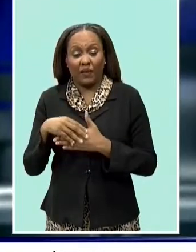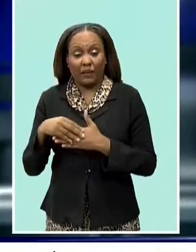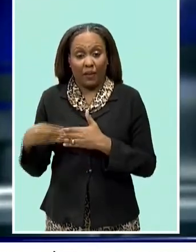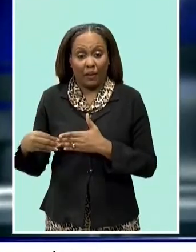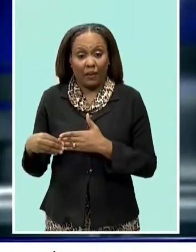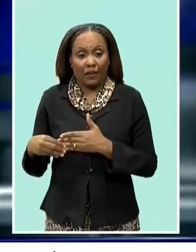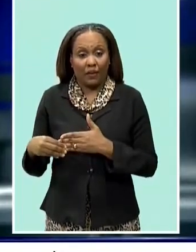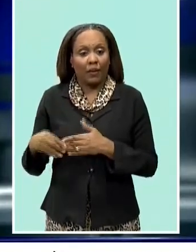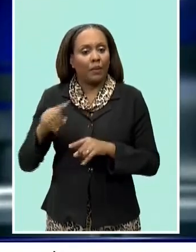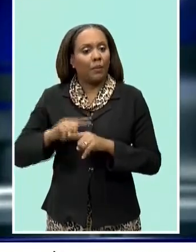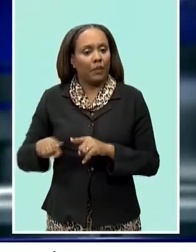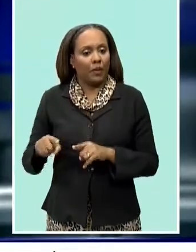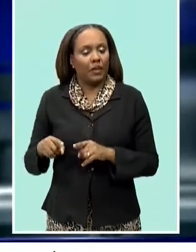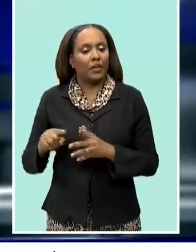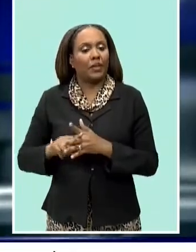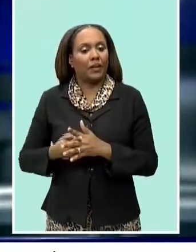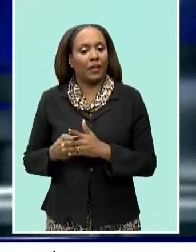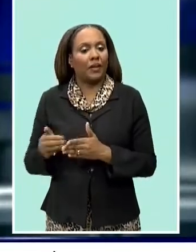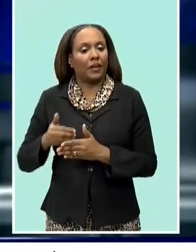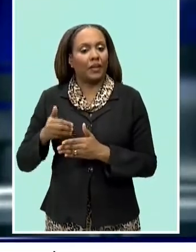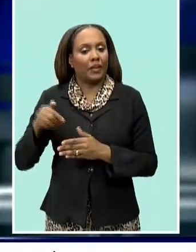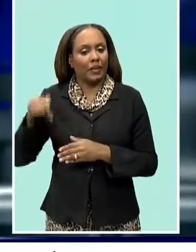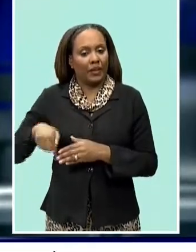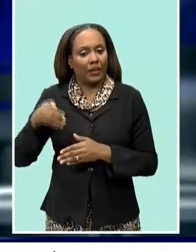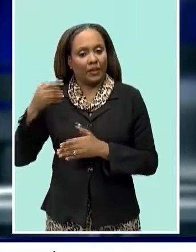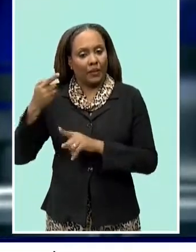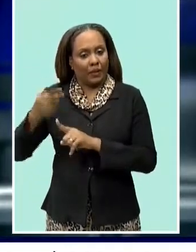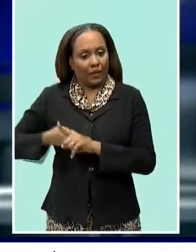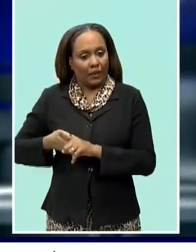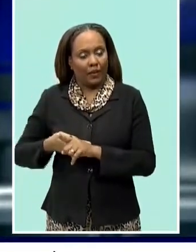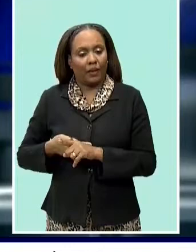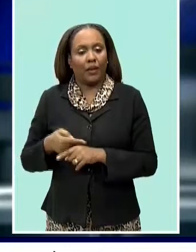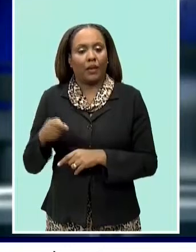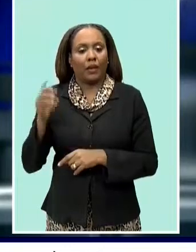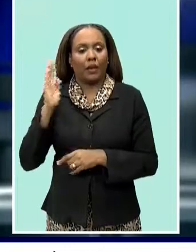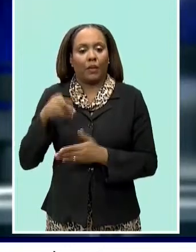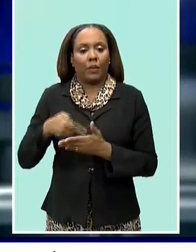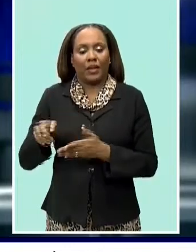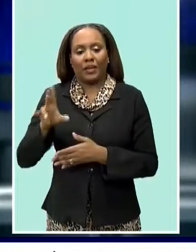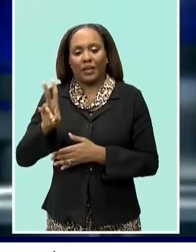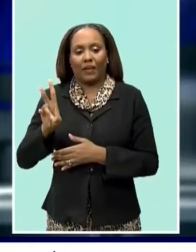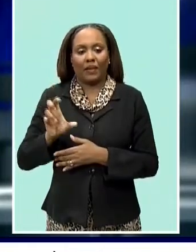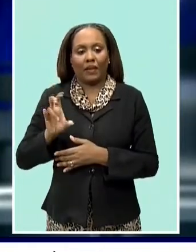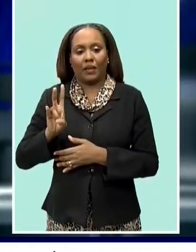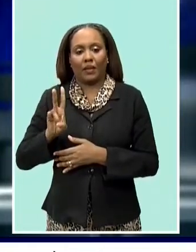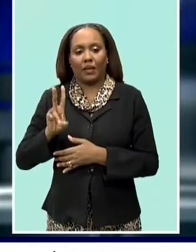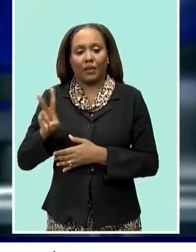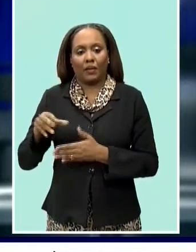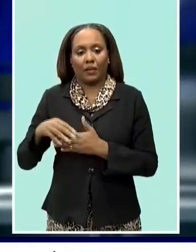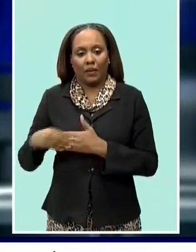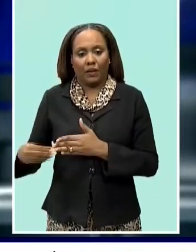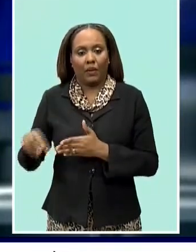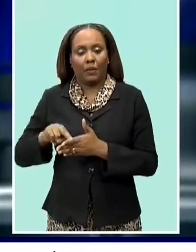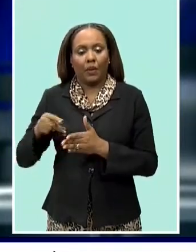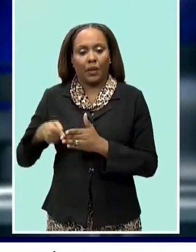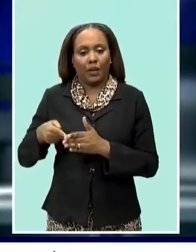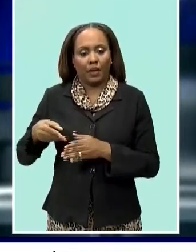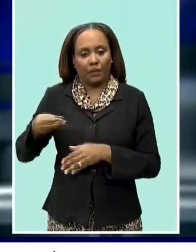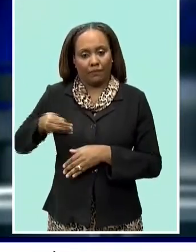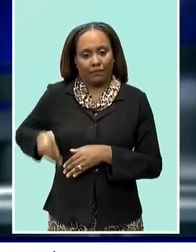$1,185 in PAYE up to last month. But from this month, it will be $772, meaning you'll